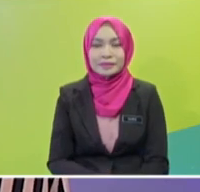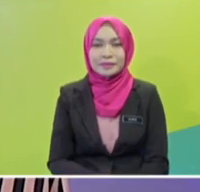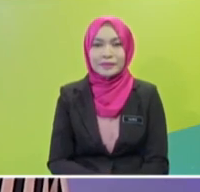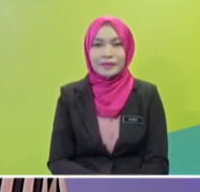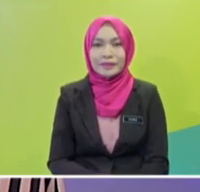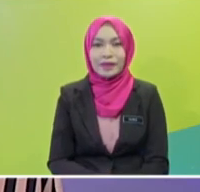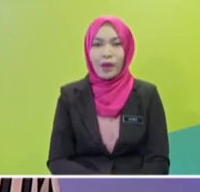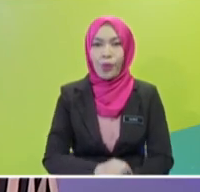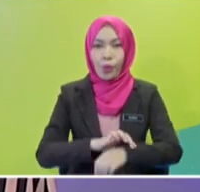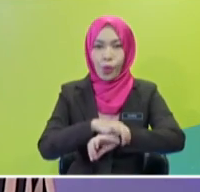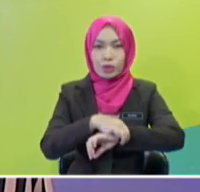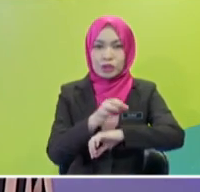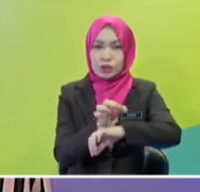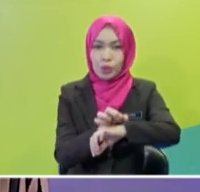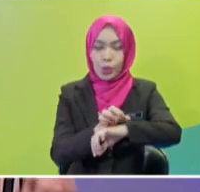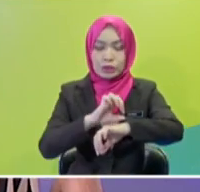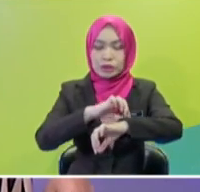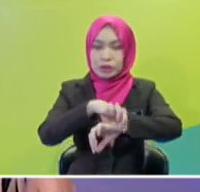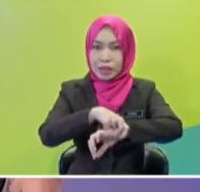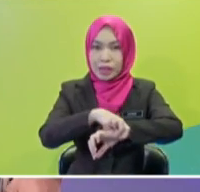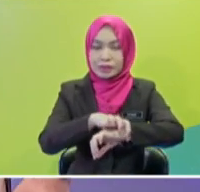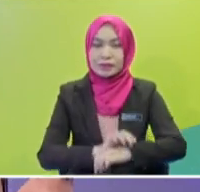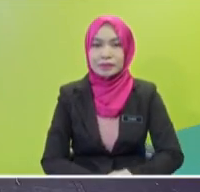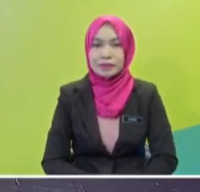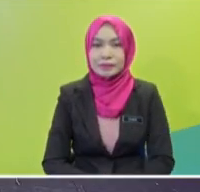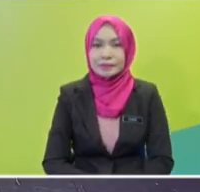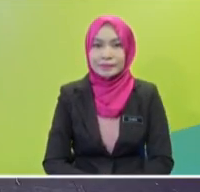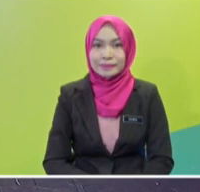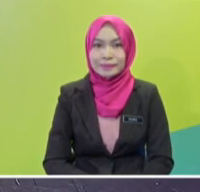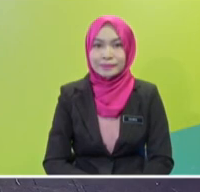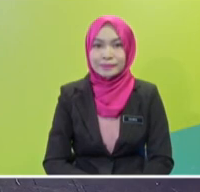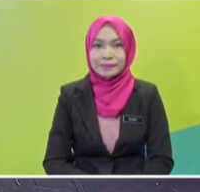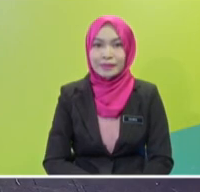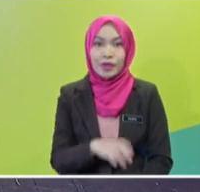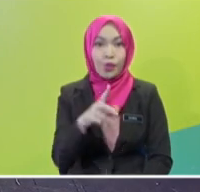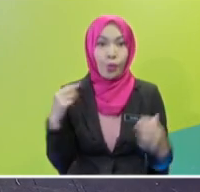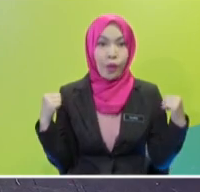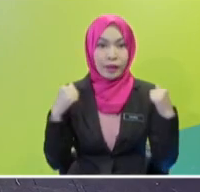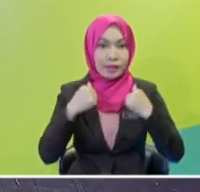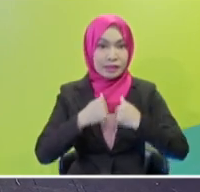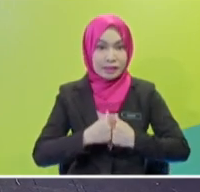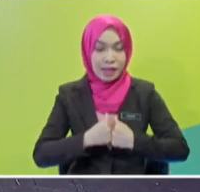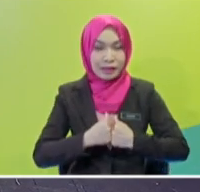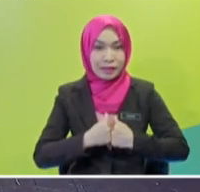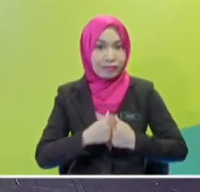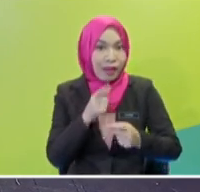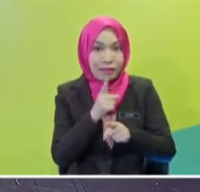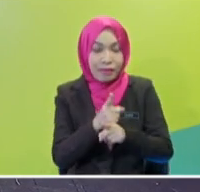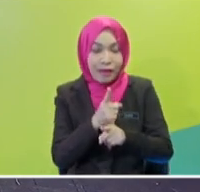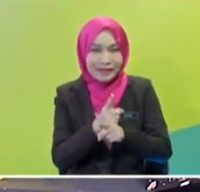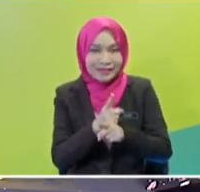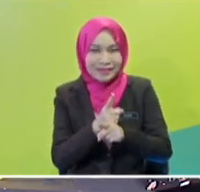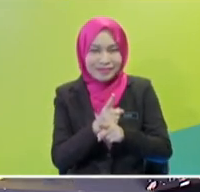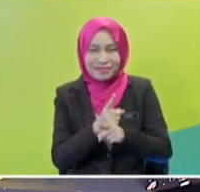mm-hmm. watch. Okay. You're wearing a jacket. Yes, that's right. Yeah. It's my